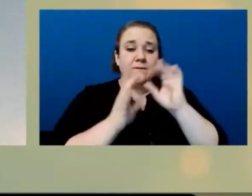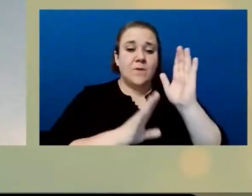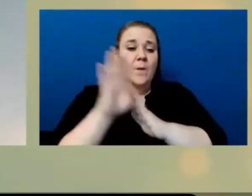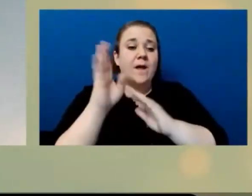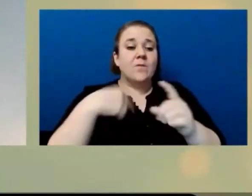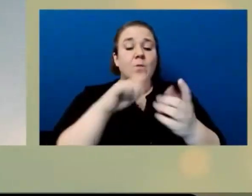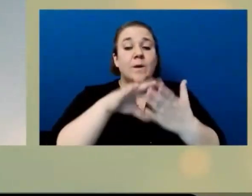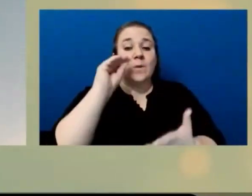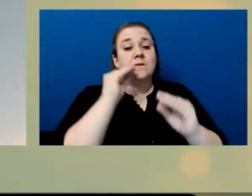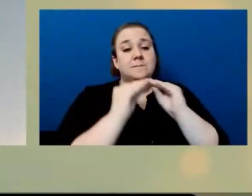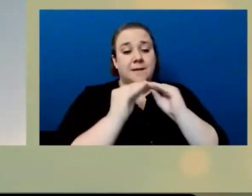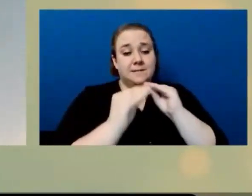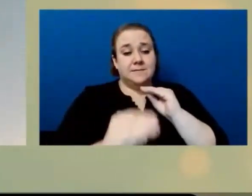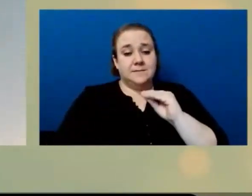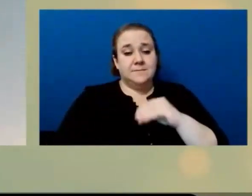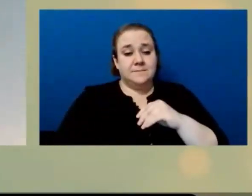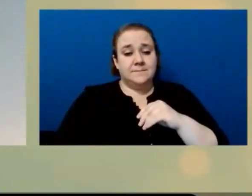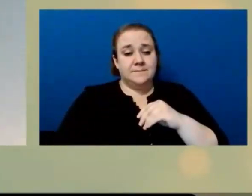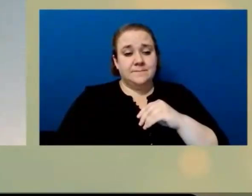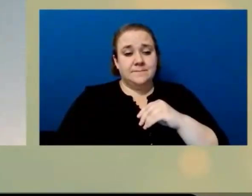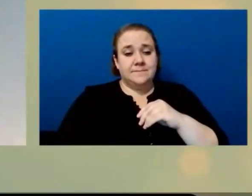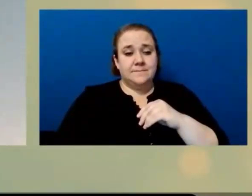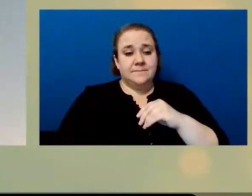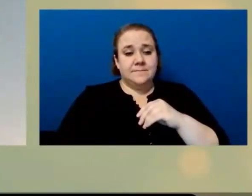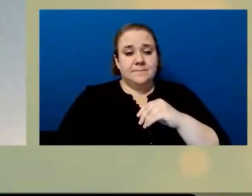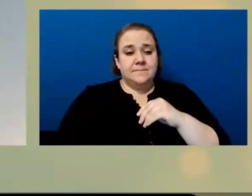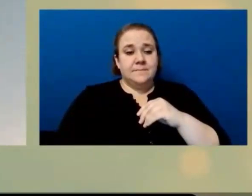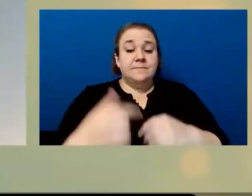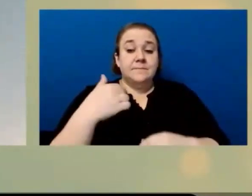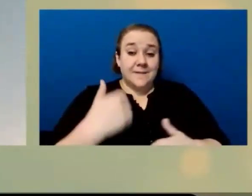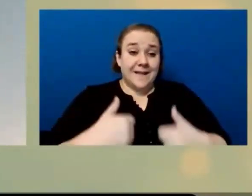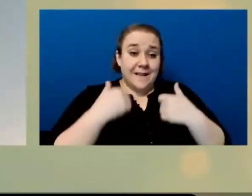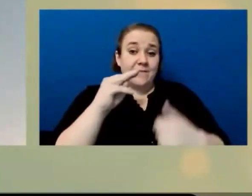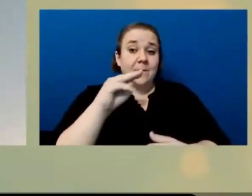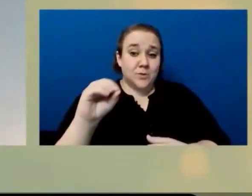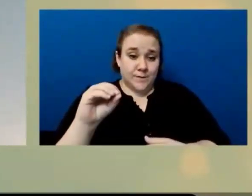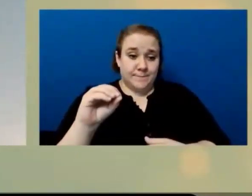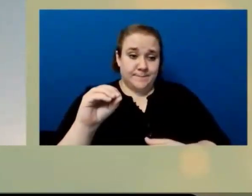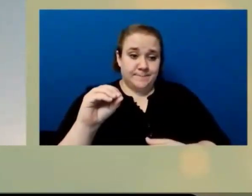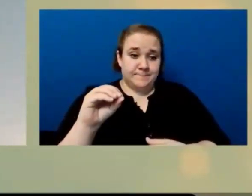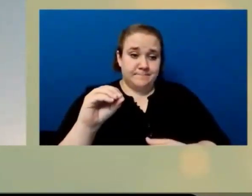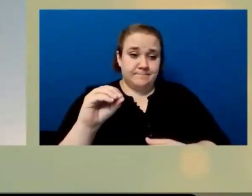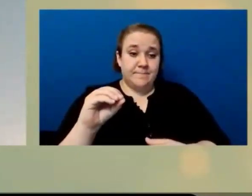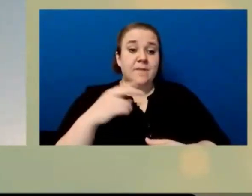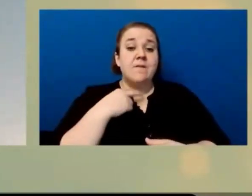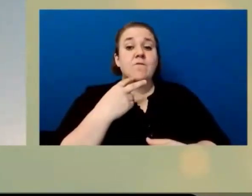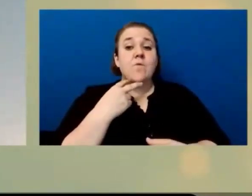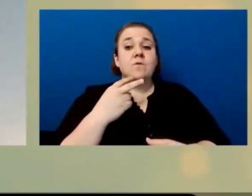state legislature is very extremist and very afraid, and they have taken their sharpest knives to our